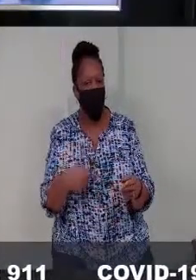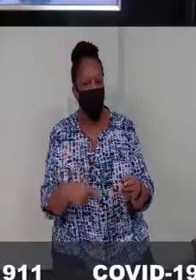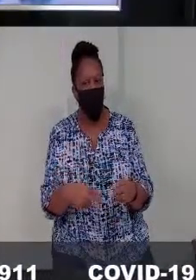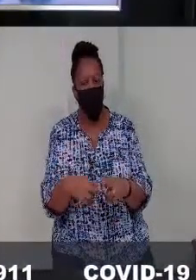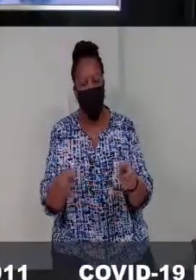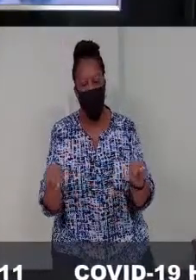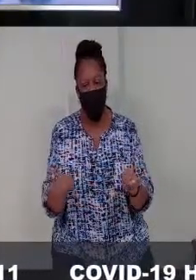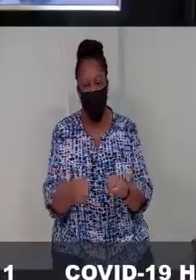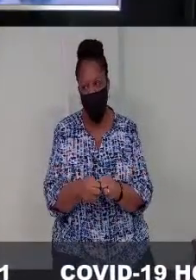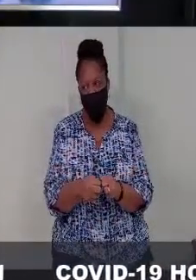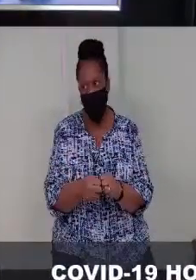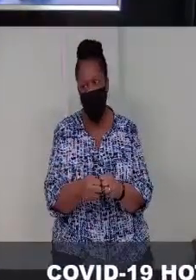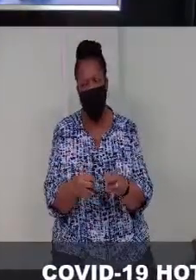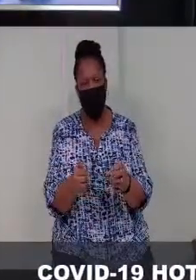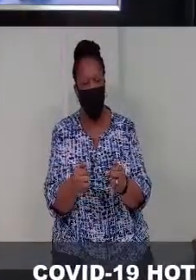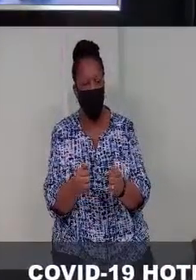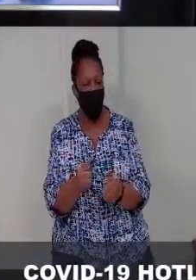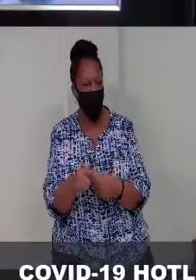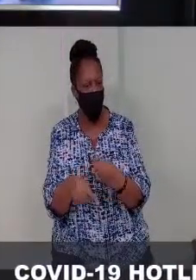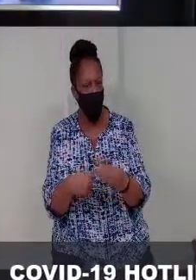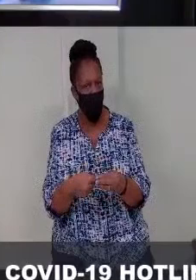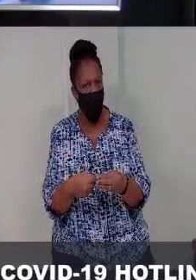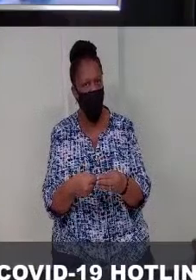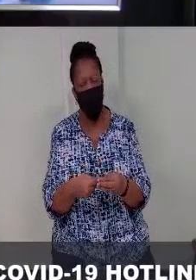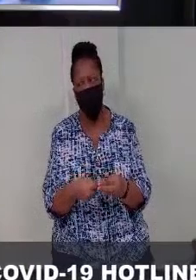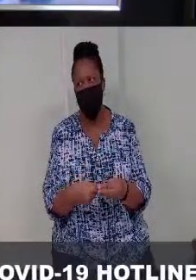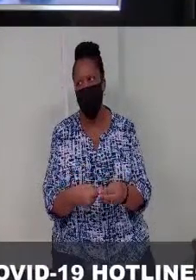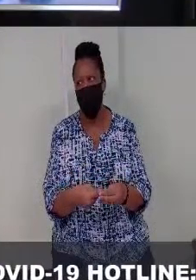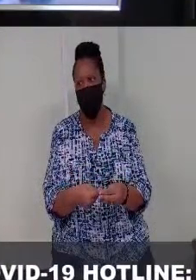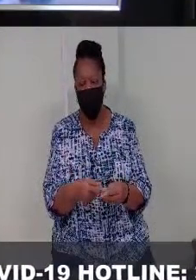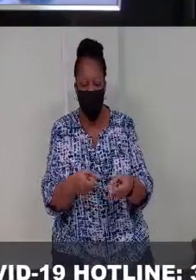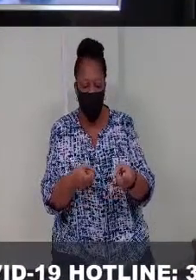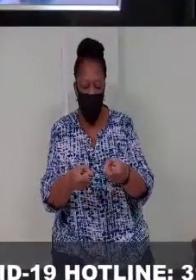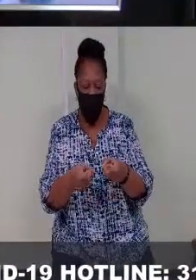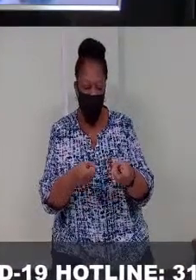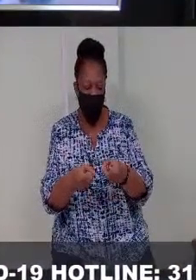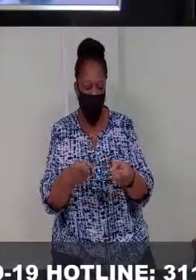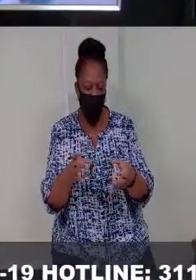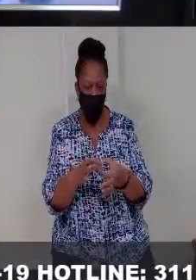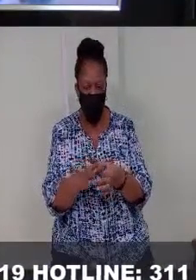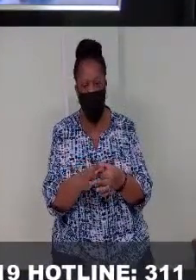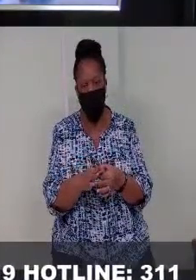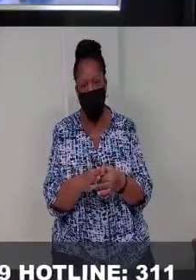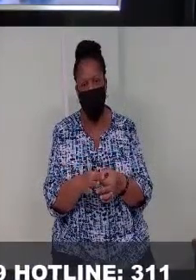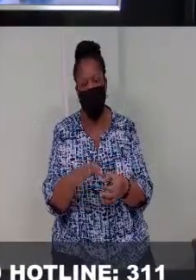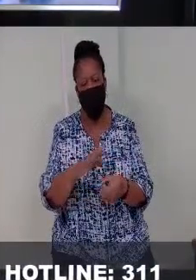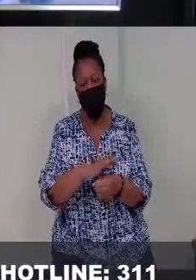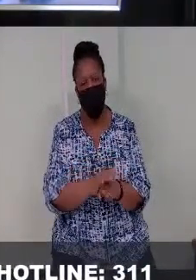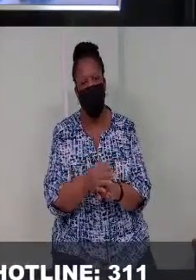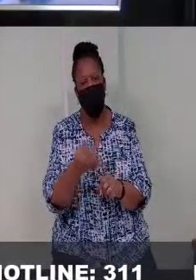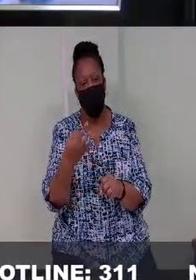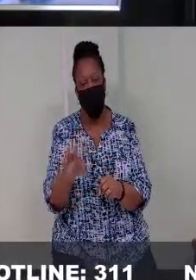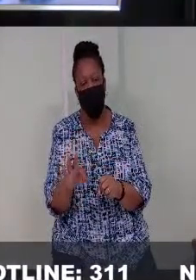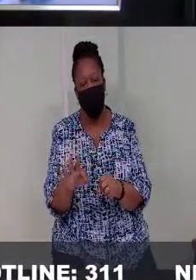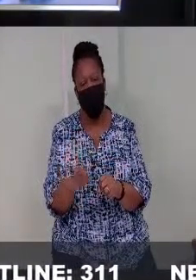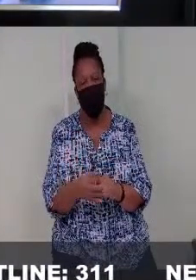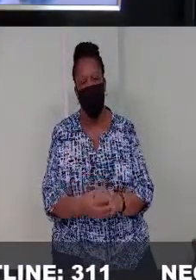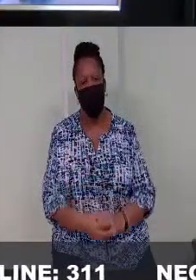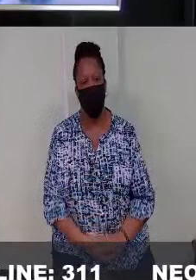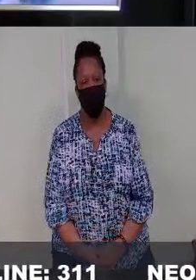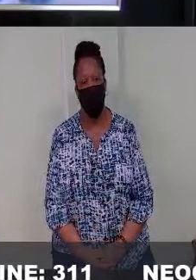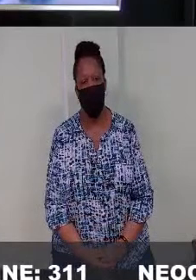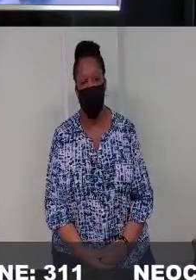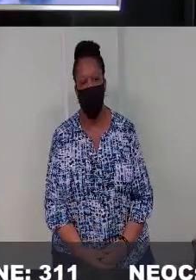St. Kitts and Nevis with respect to the management of the COVID-19